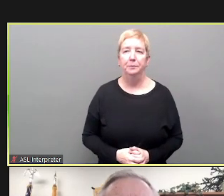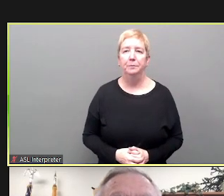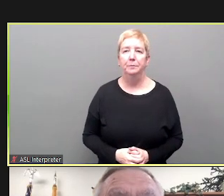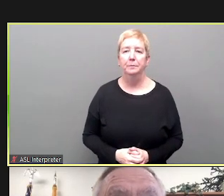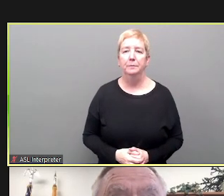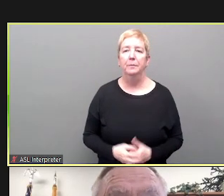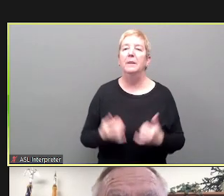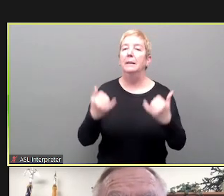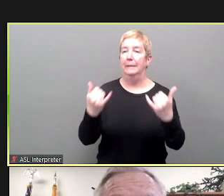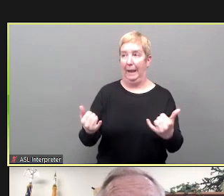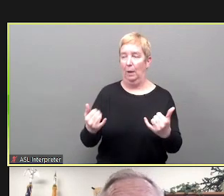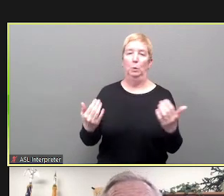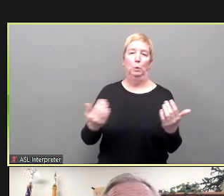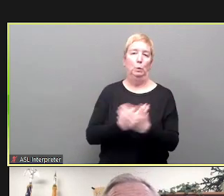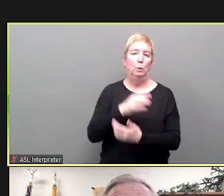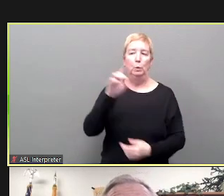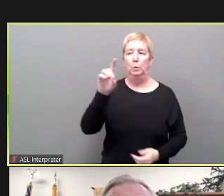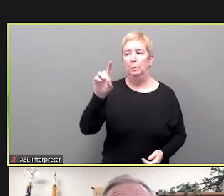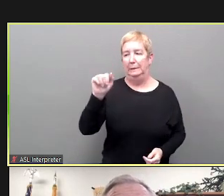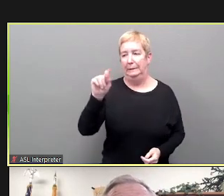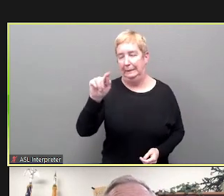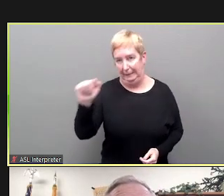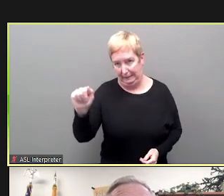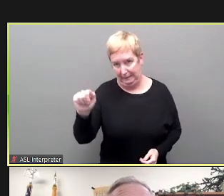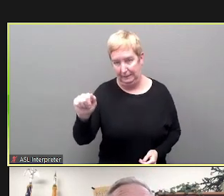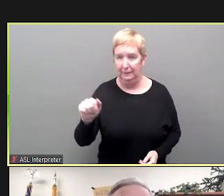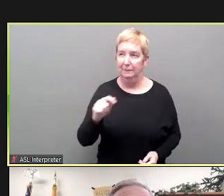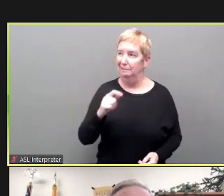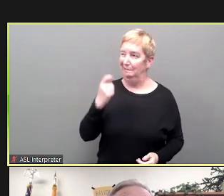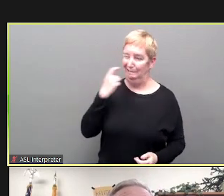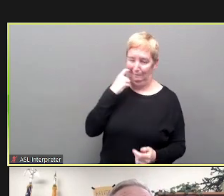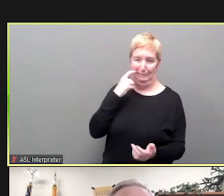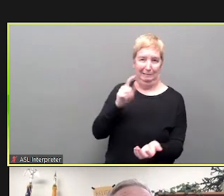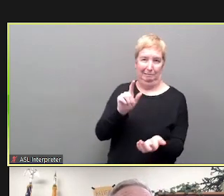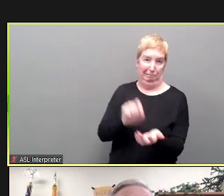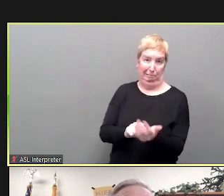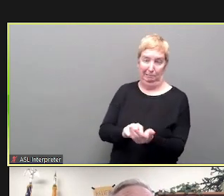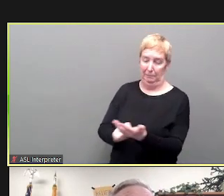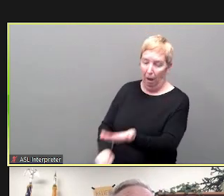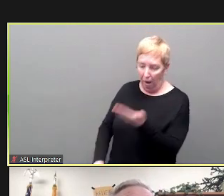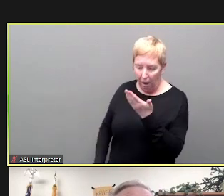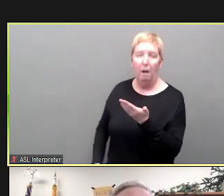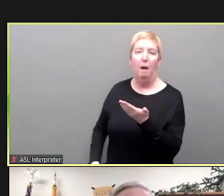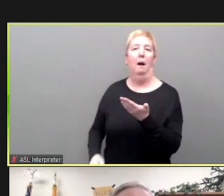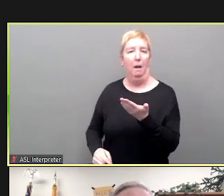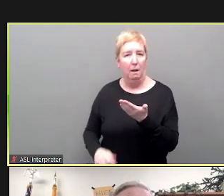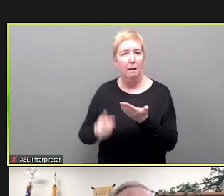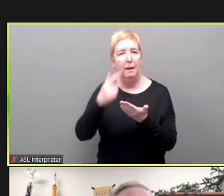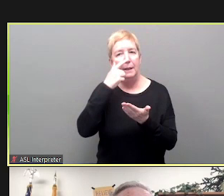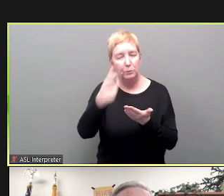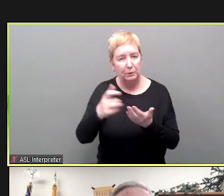Here's some new data, really hot off the press. We do have our